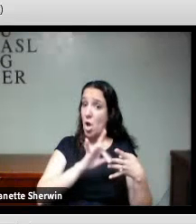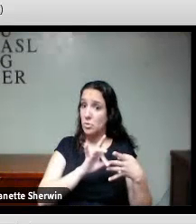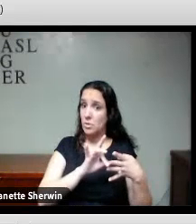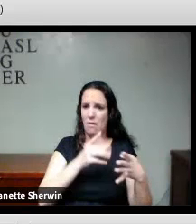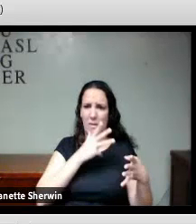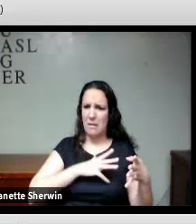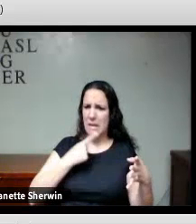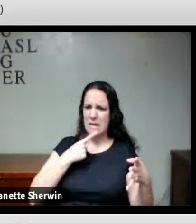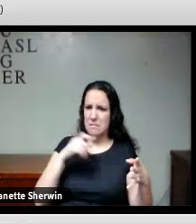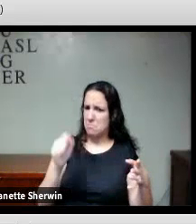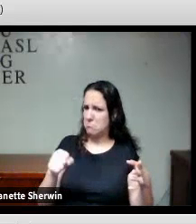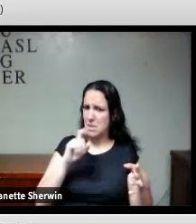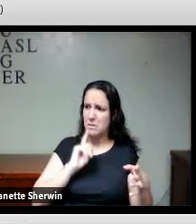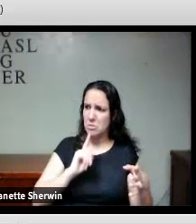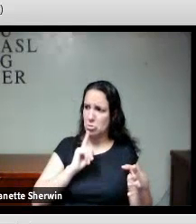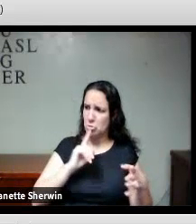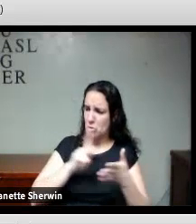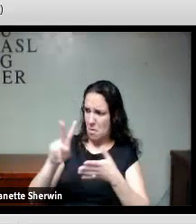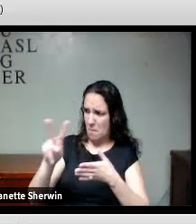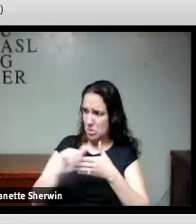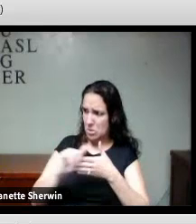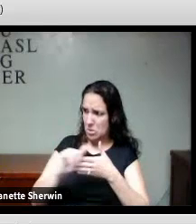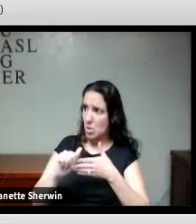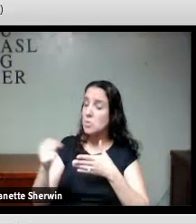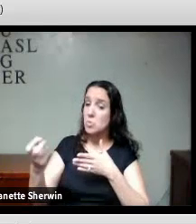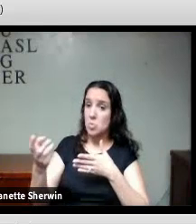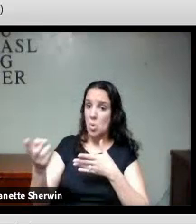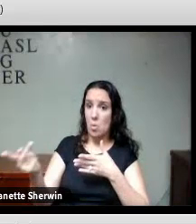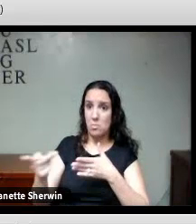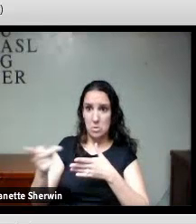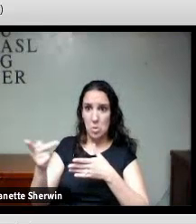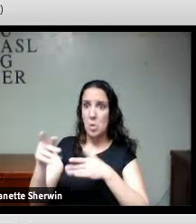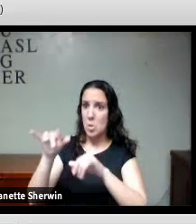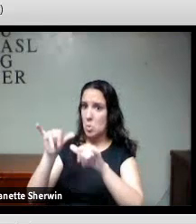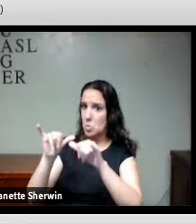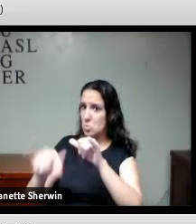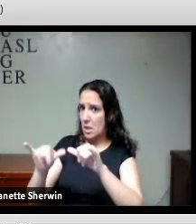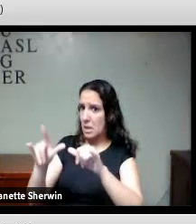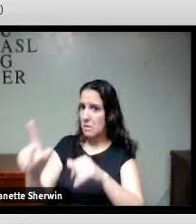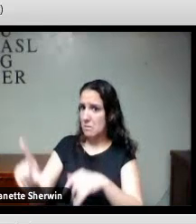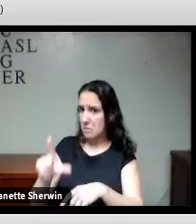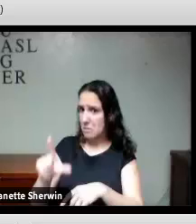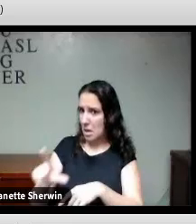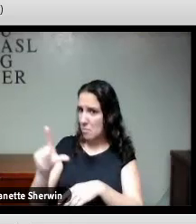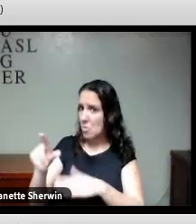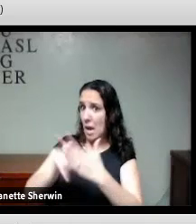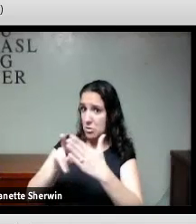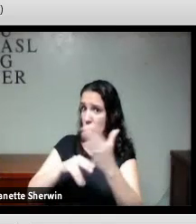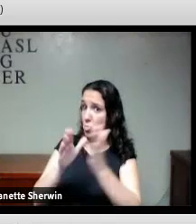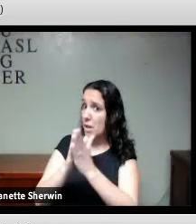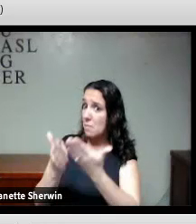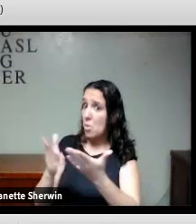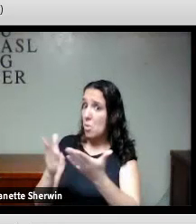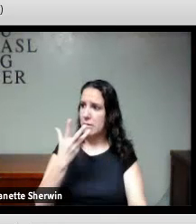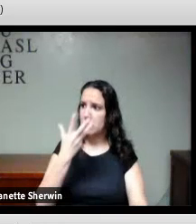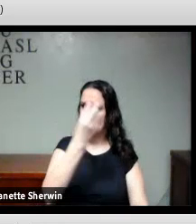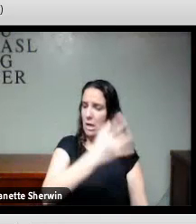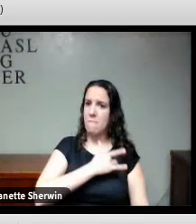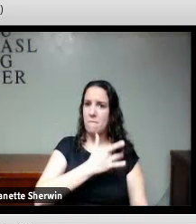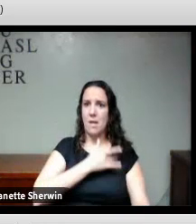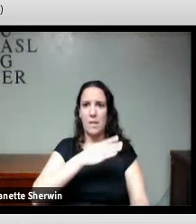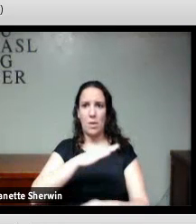pay $2. So they spent the day at the library reading this book that the daughter needed, and she left feeling like she had gotten it taken